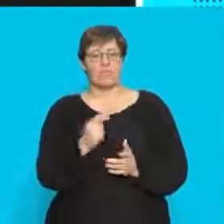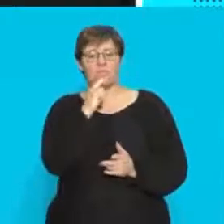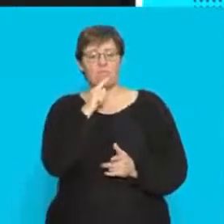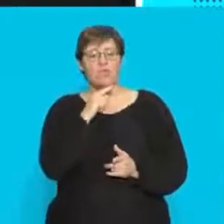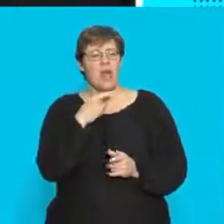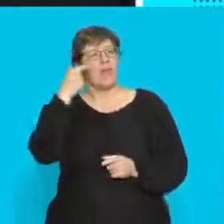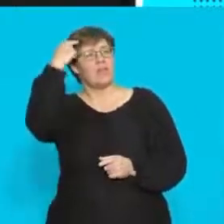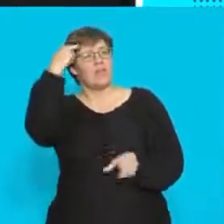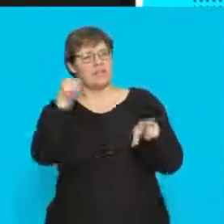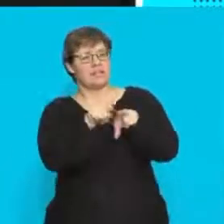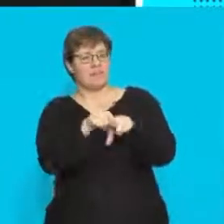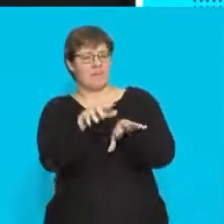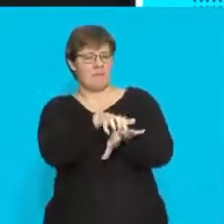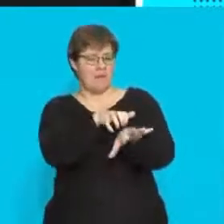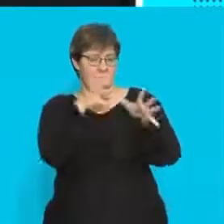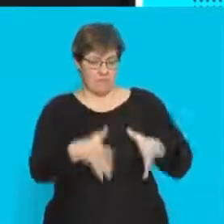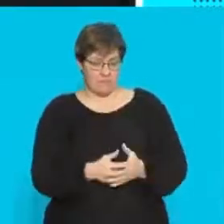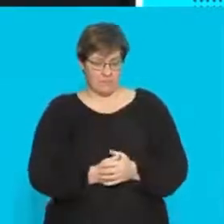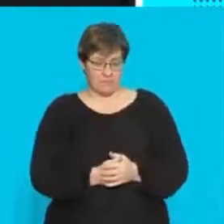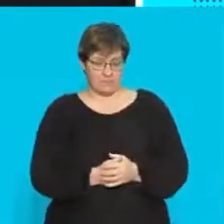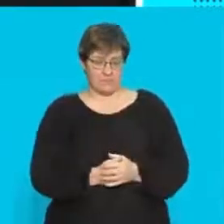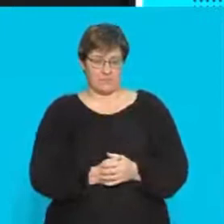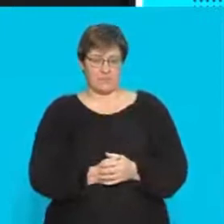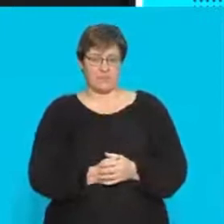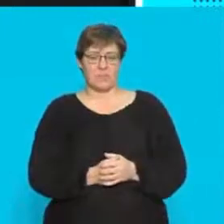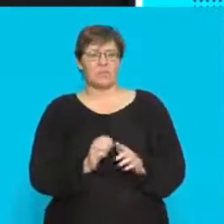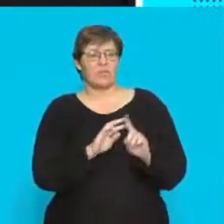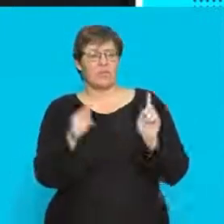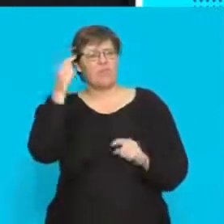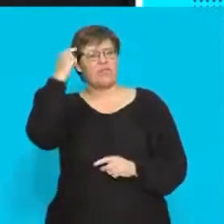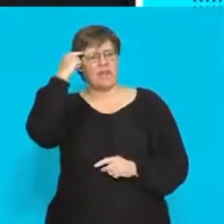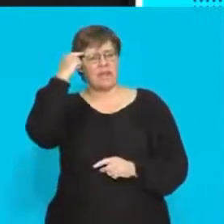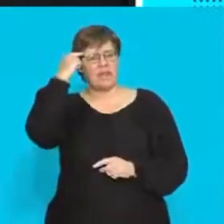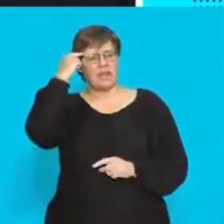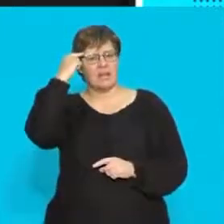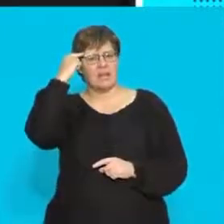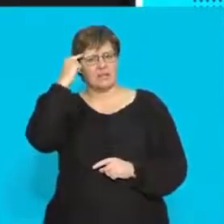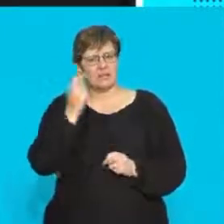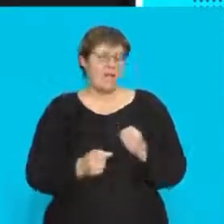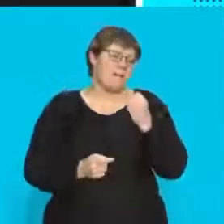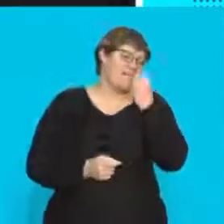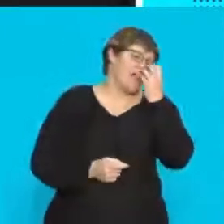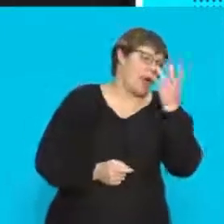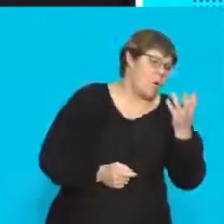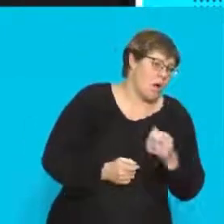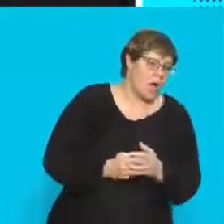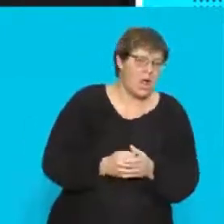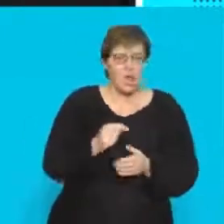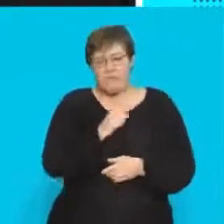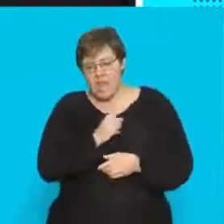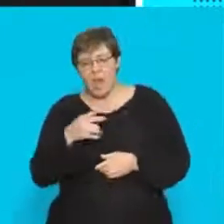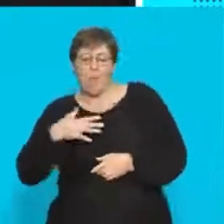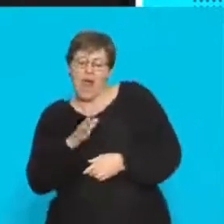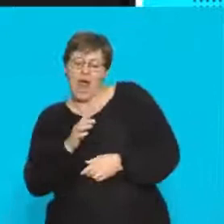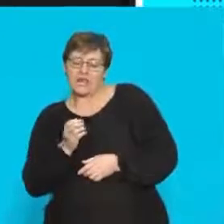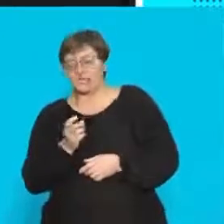to put on a farmer's hat. What do I mean by that is we're not thinking like what kind of flower